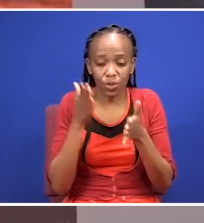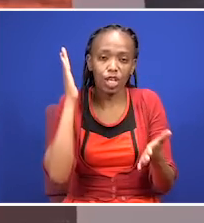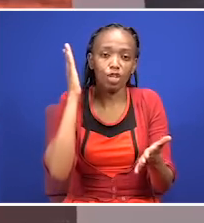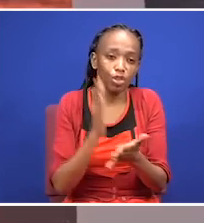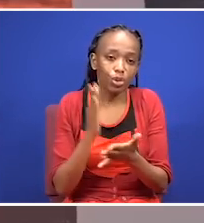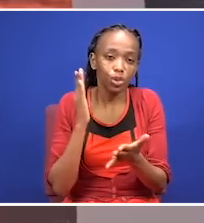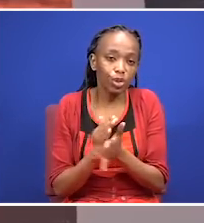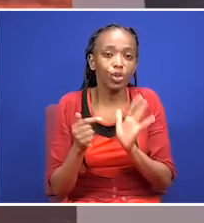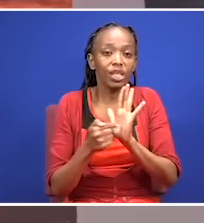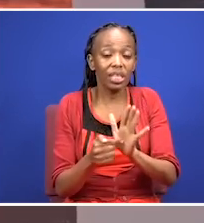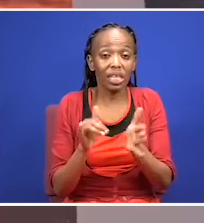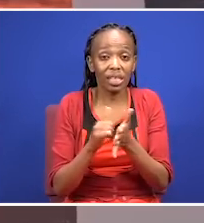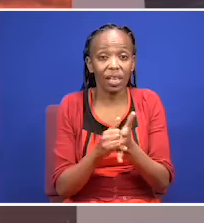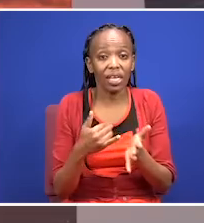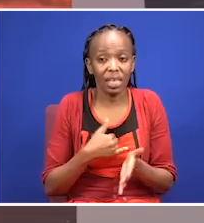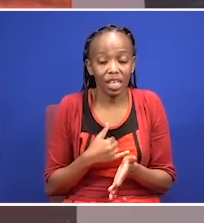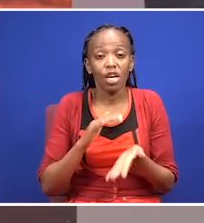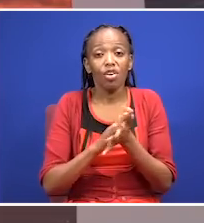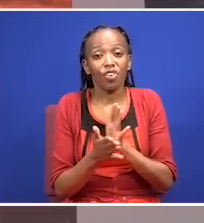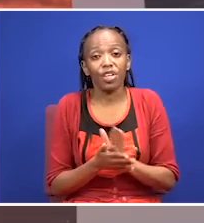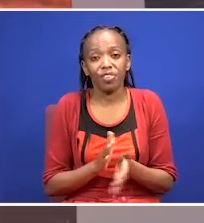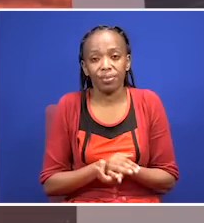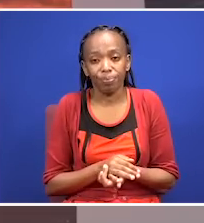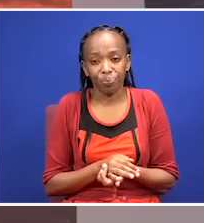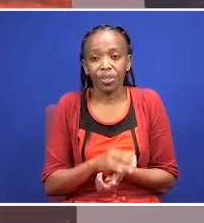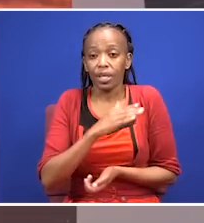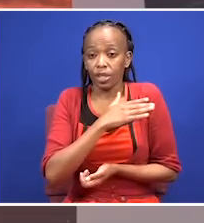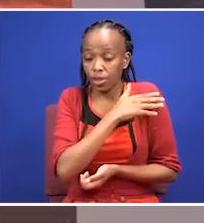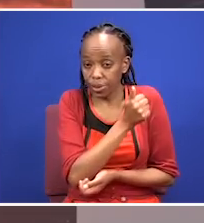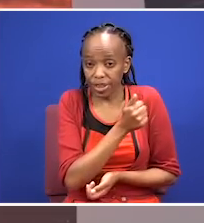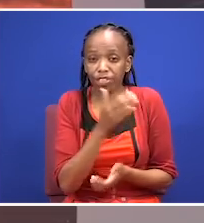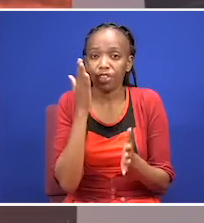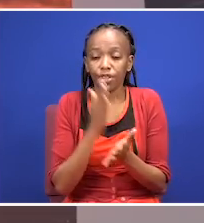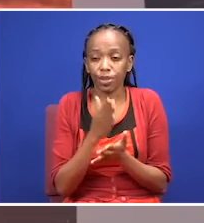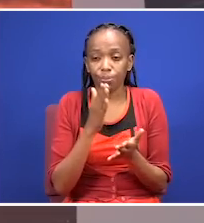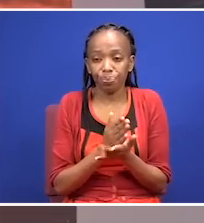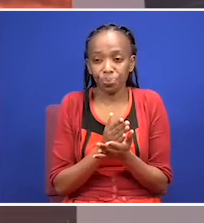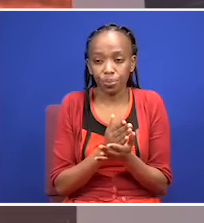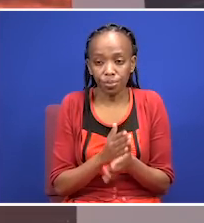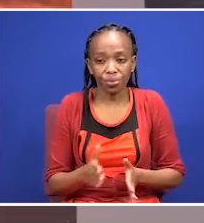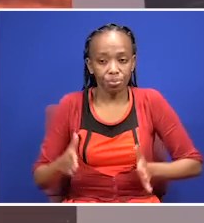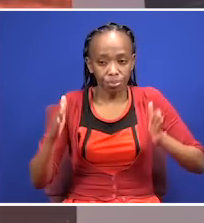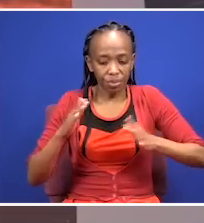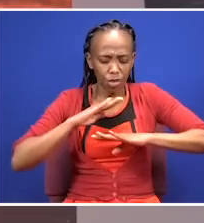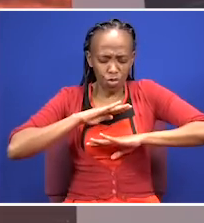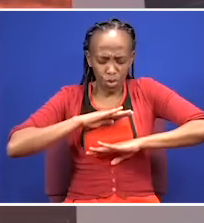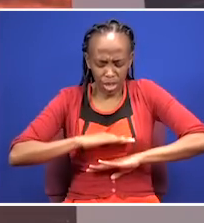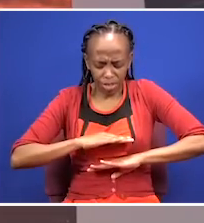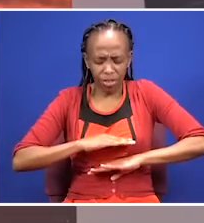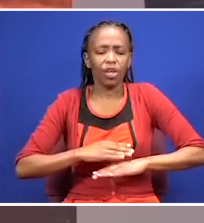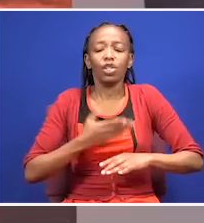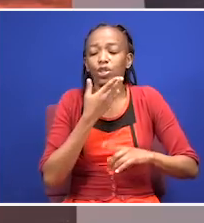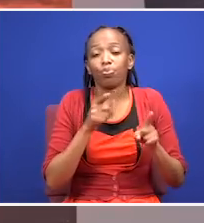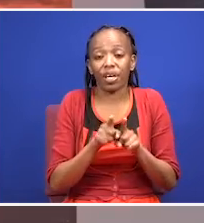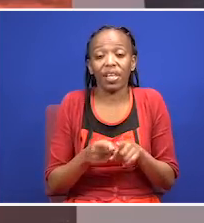true indicator that he had forgiven them joseph action was actually a great relief to the brothers